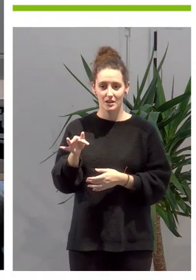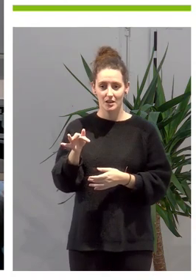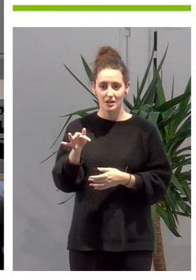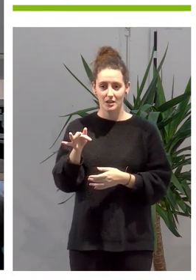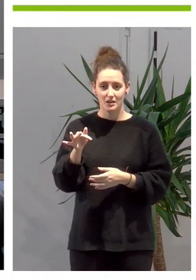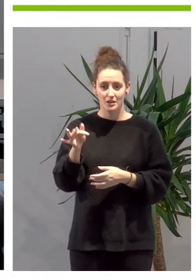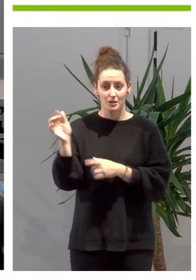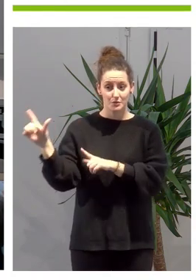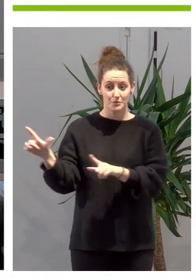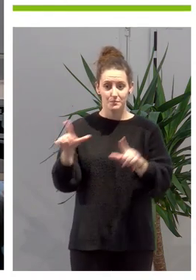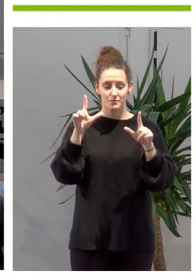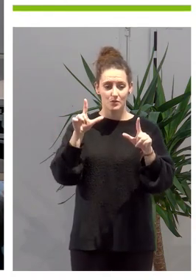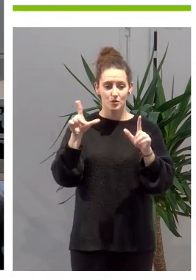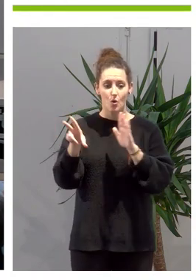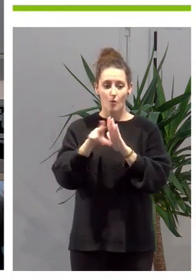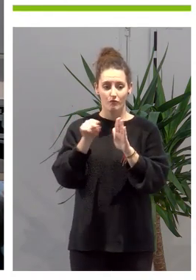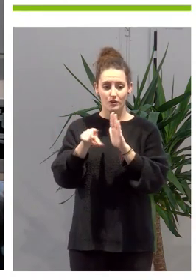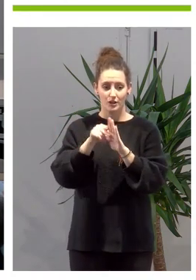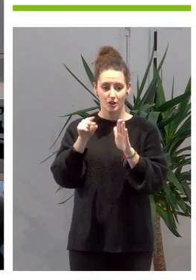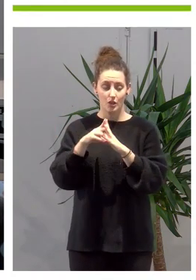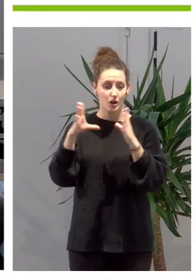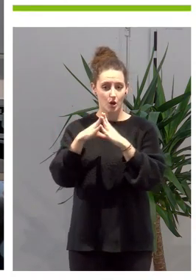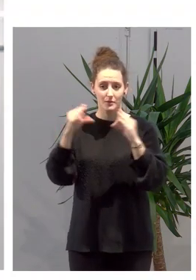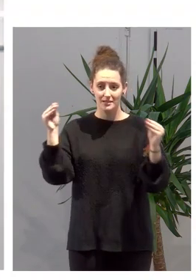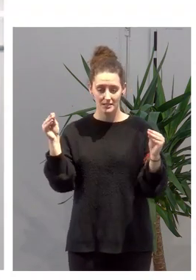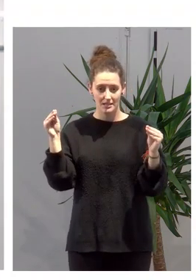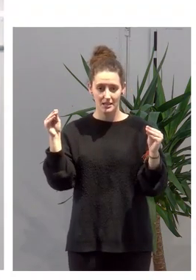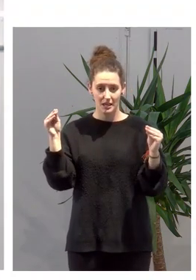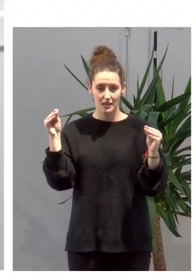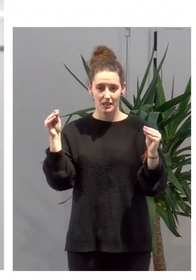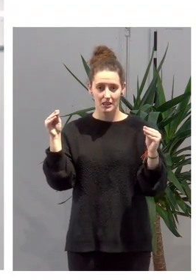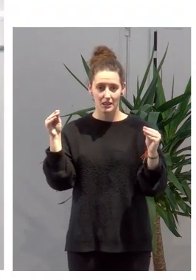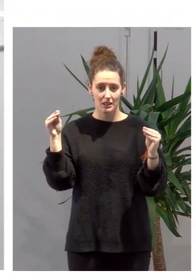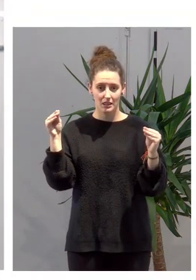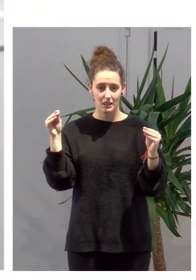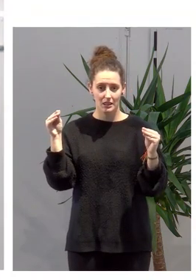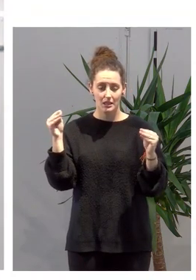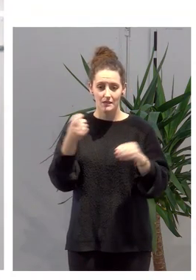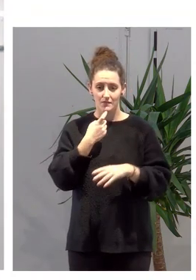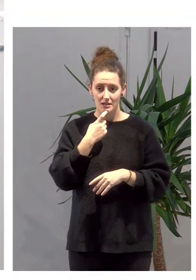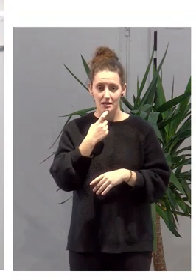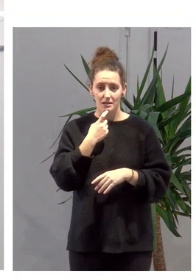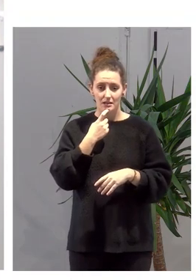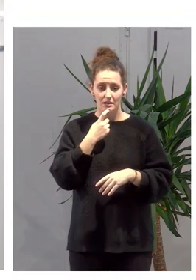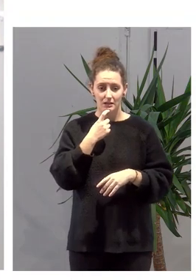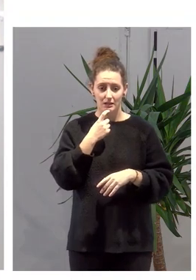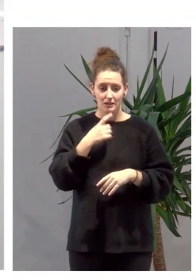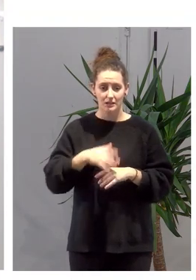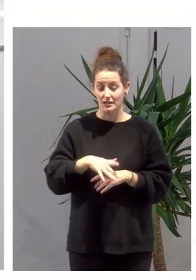un vídeo de la Universidad de La Aponia y de la empresa gótica Dialogues and Design.